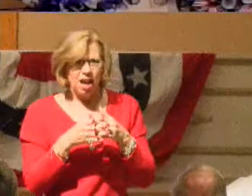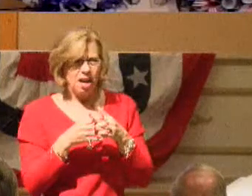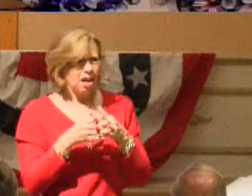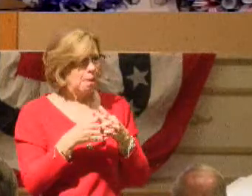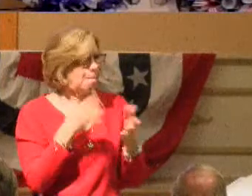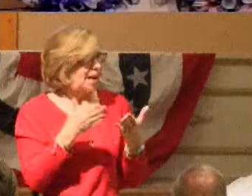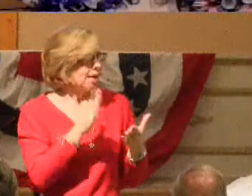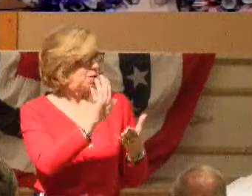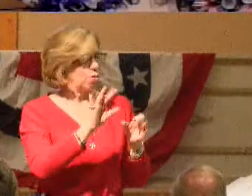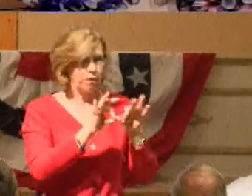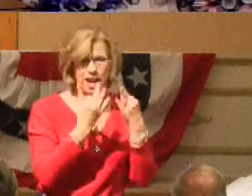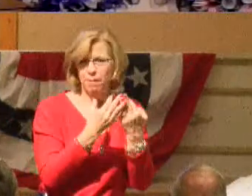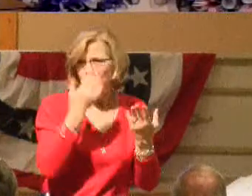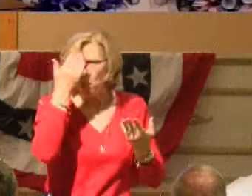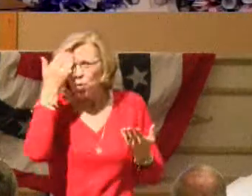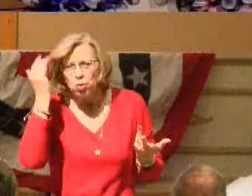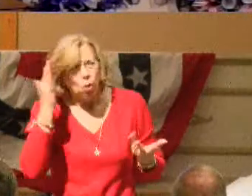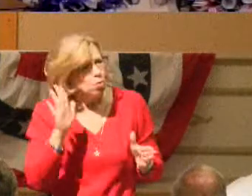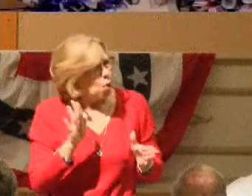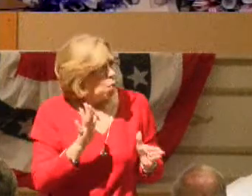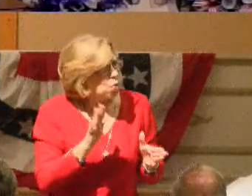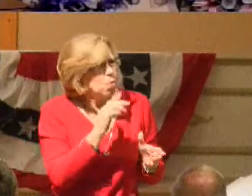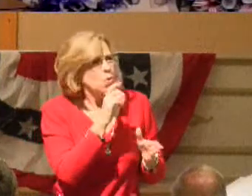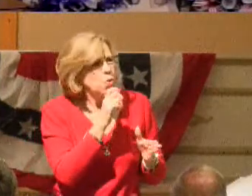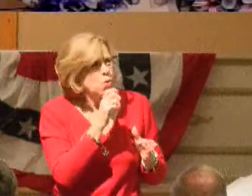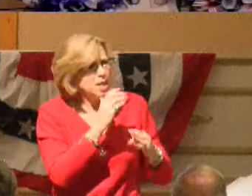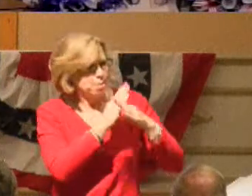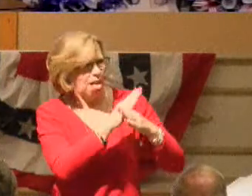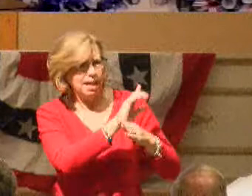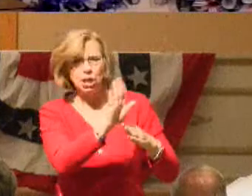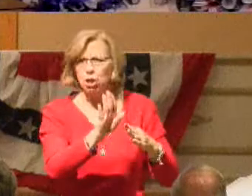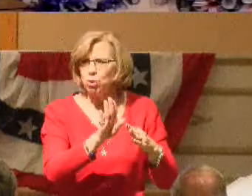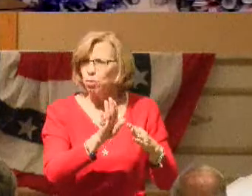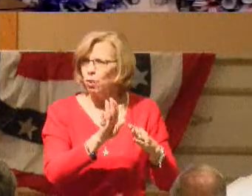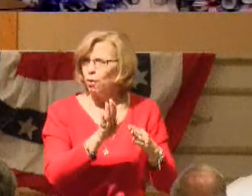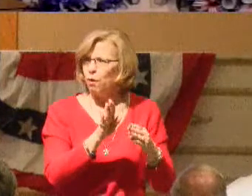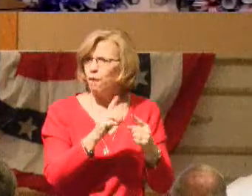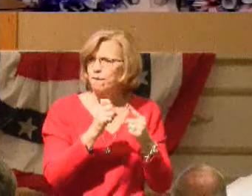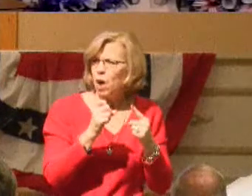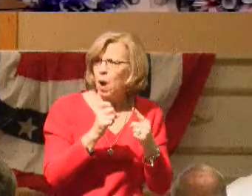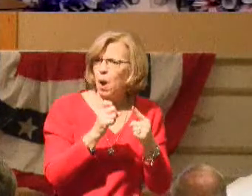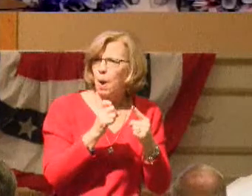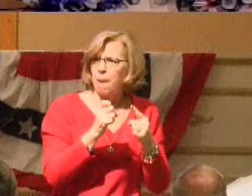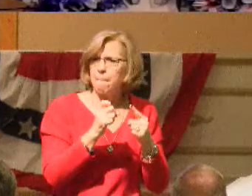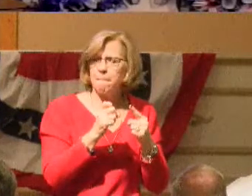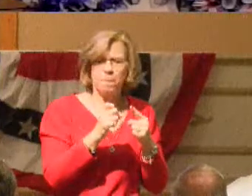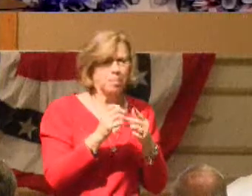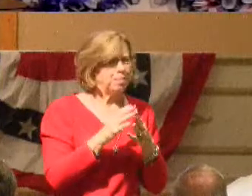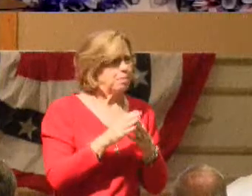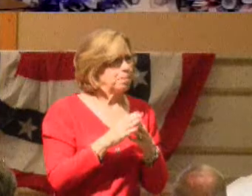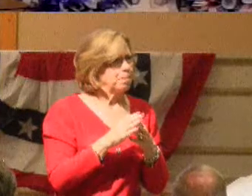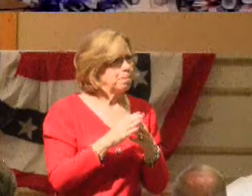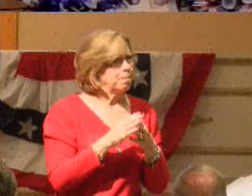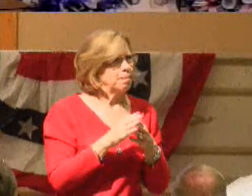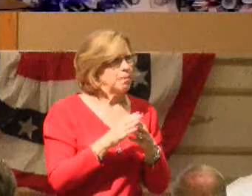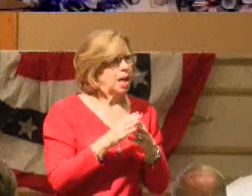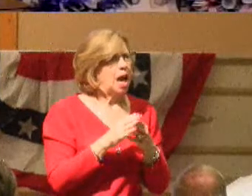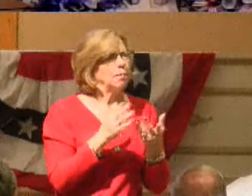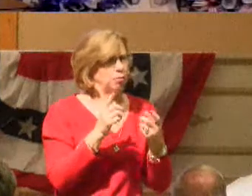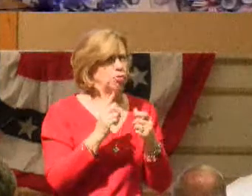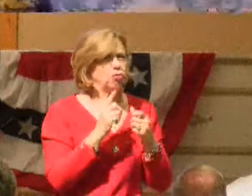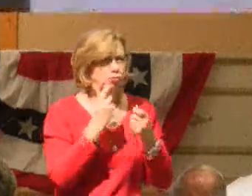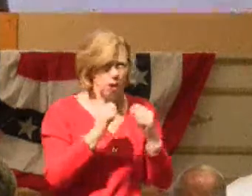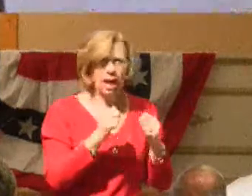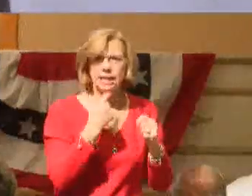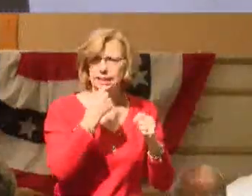into this other world of liberalism. I'm not speaking of any political party. I'm speaking of biblical truth. Into